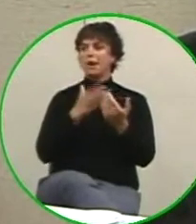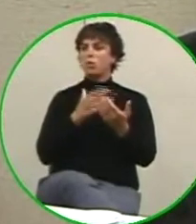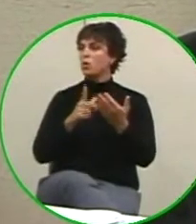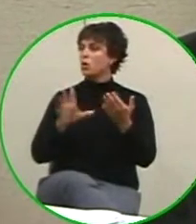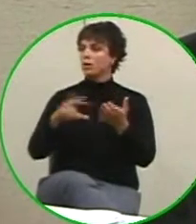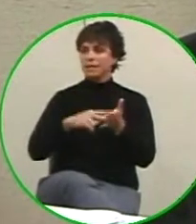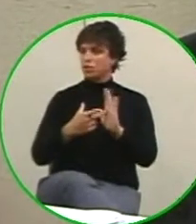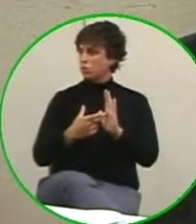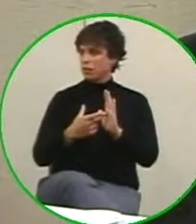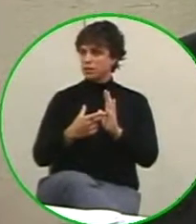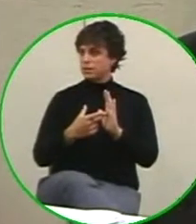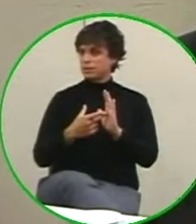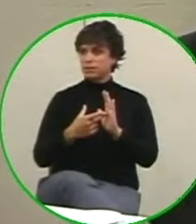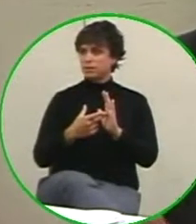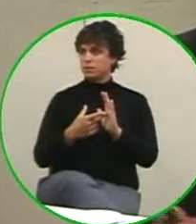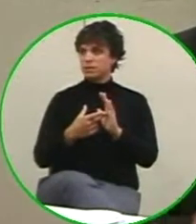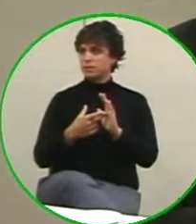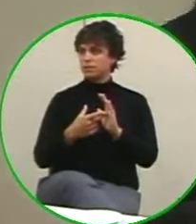be.